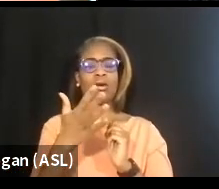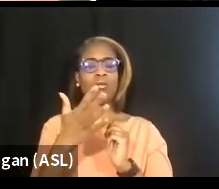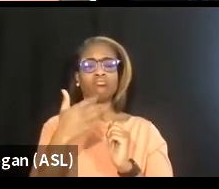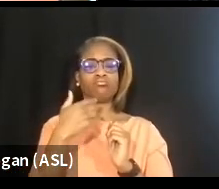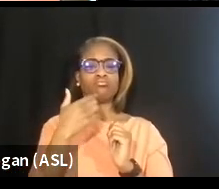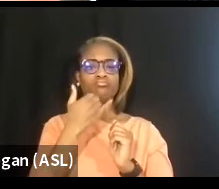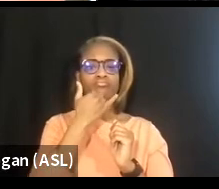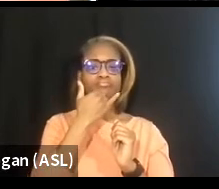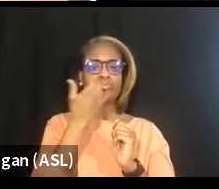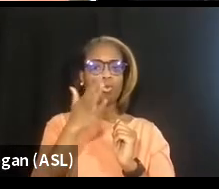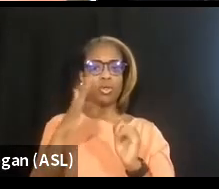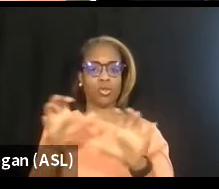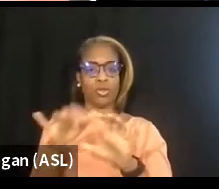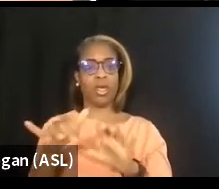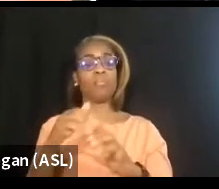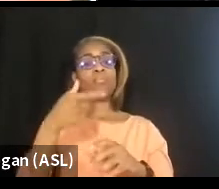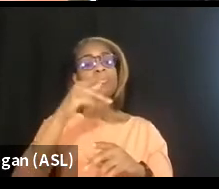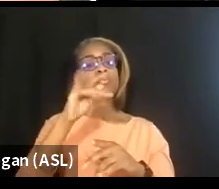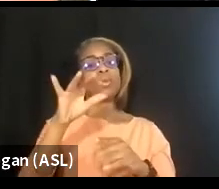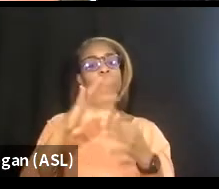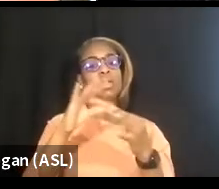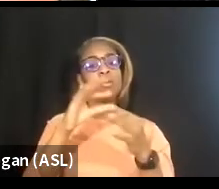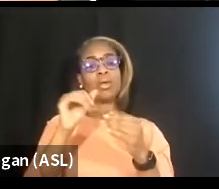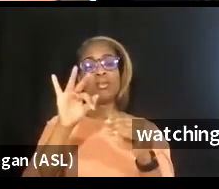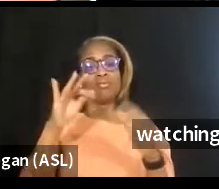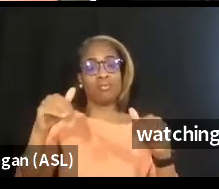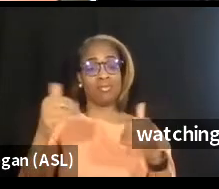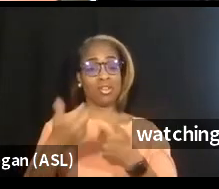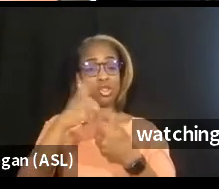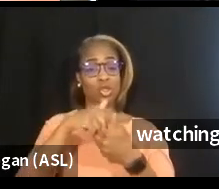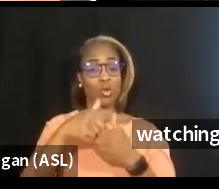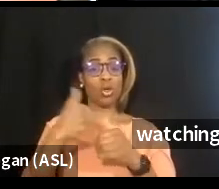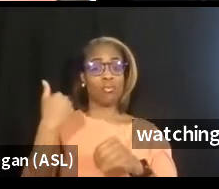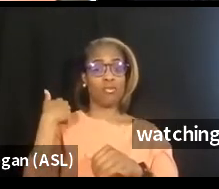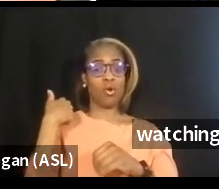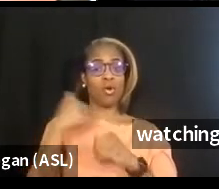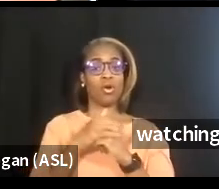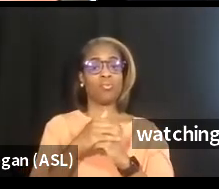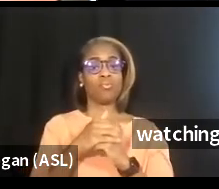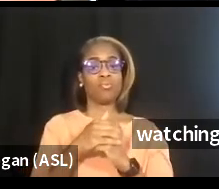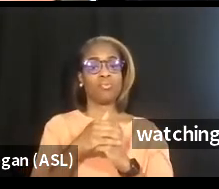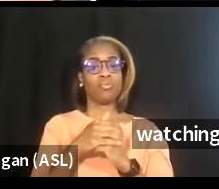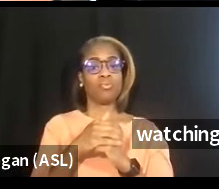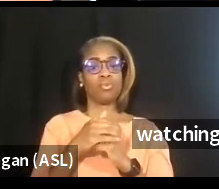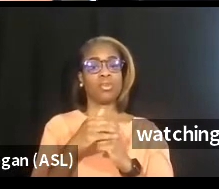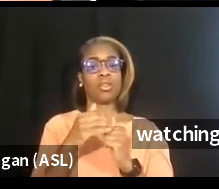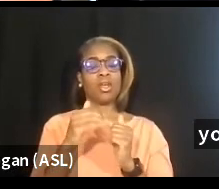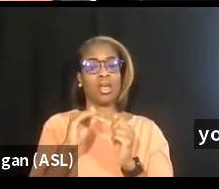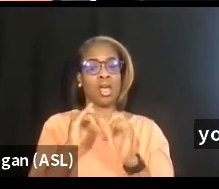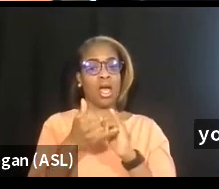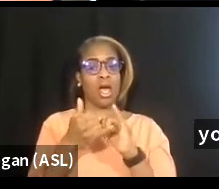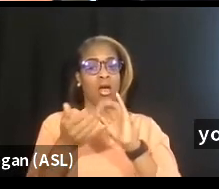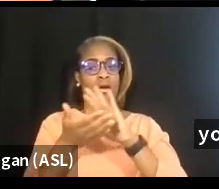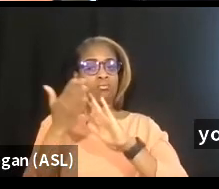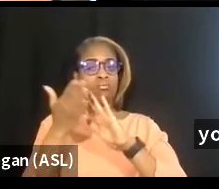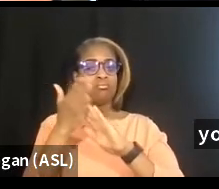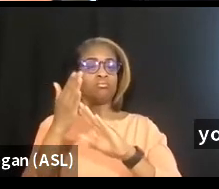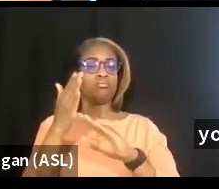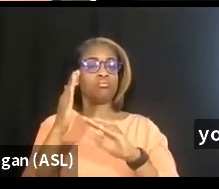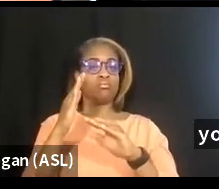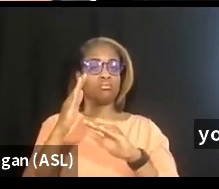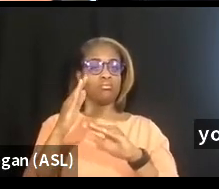public comment. For those of you who have not joined us previously, I have a few comments on how we conduct our public comment portion of